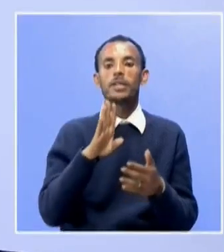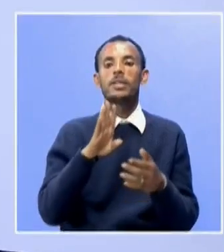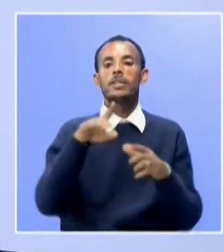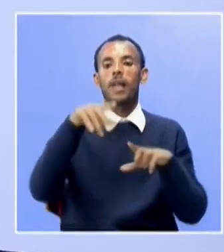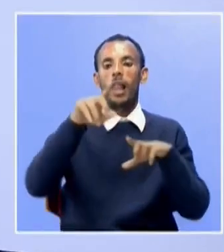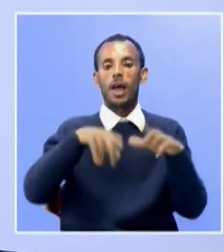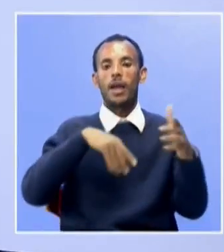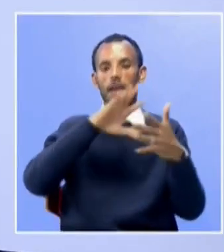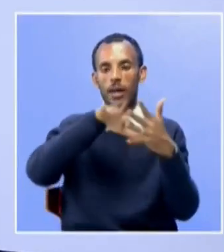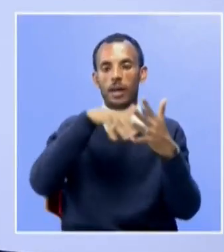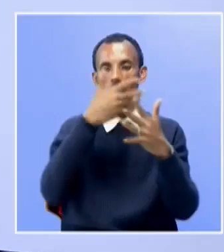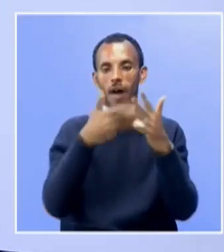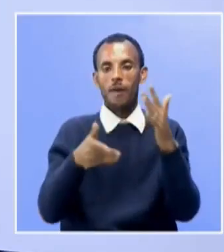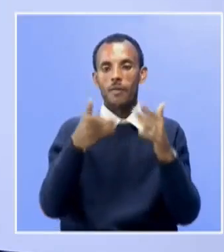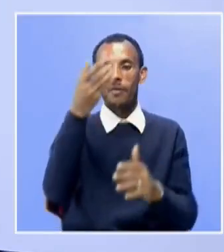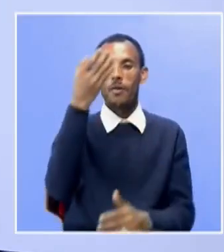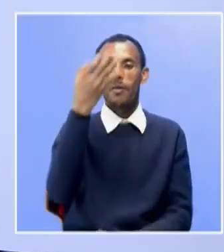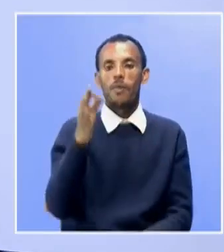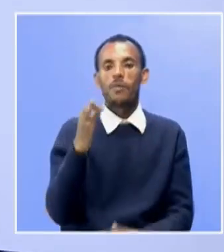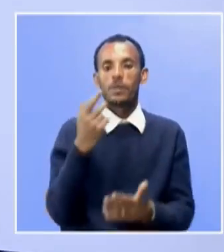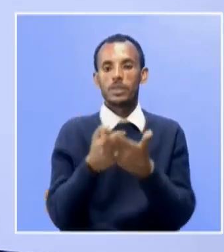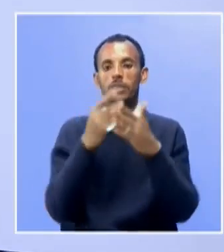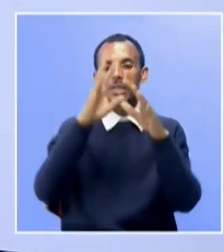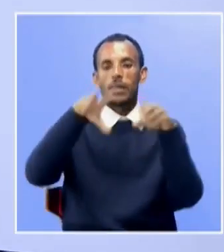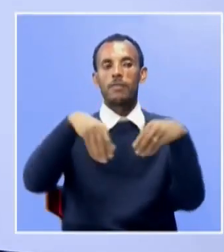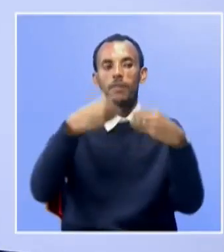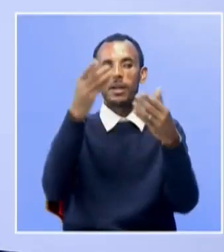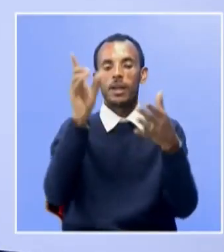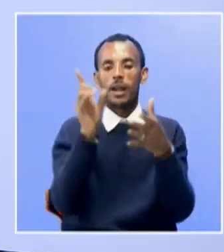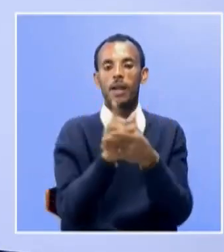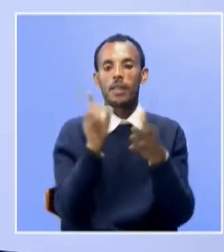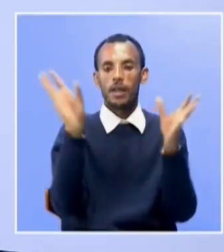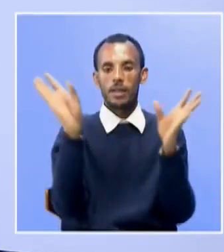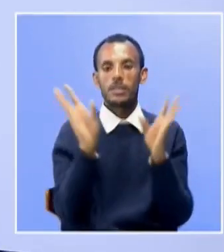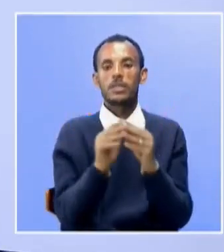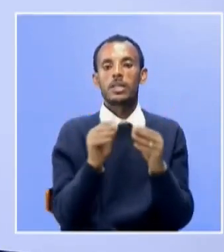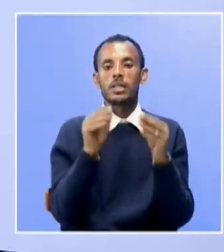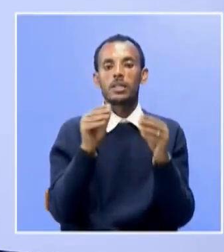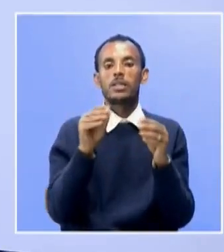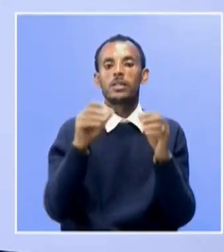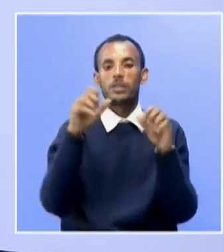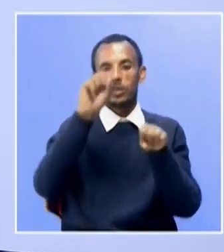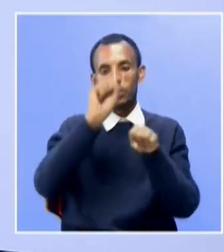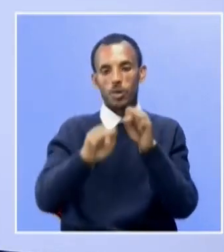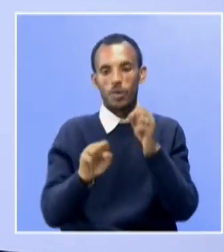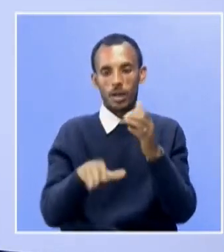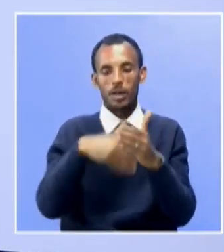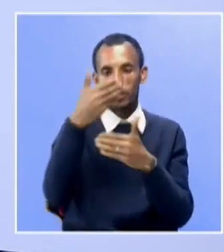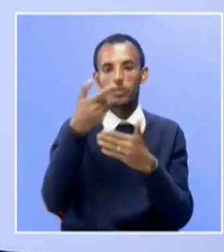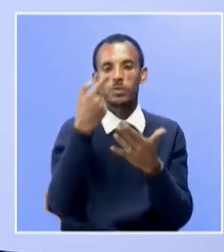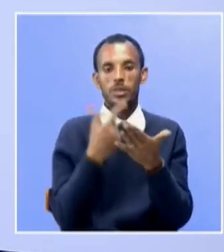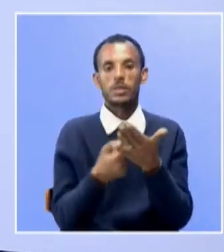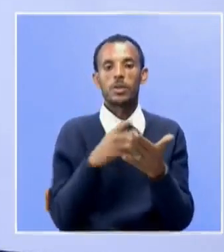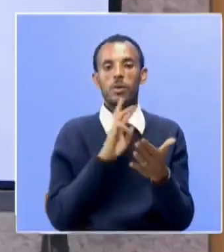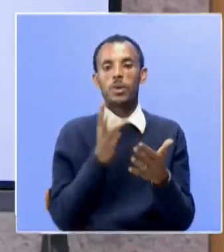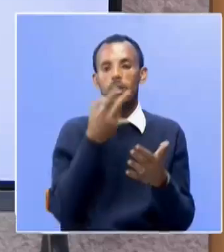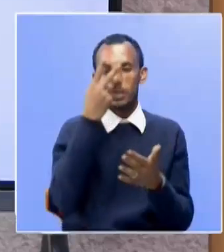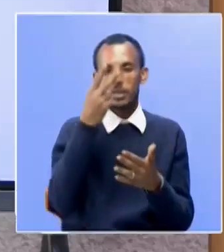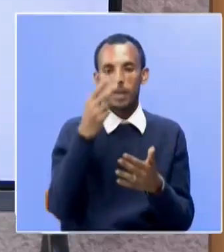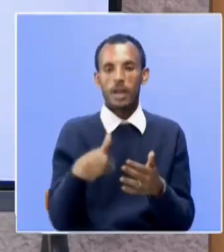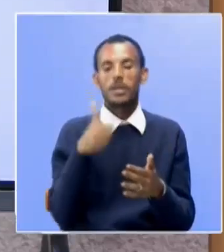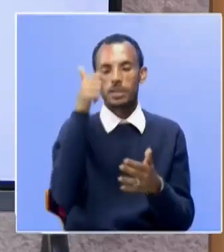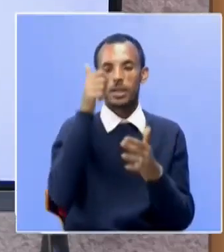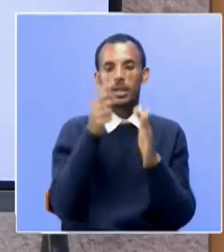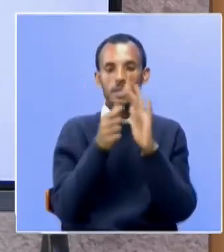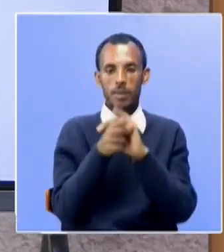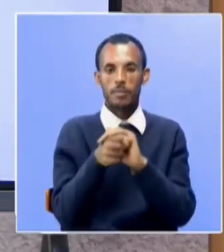graph of this given data set. So next to this, we'll see another example.